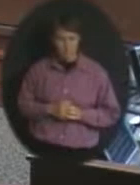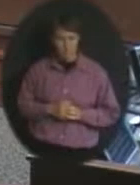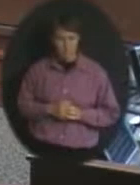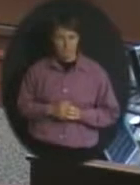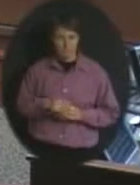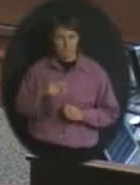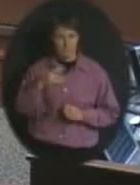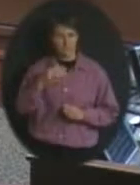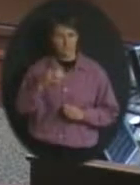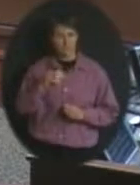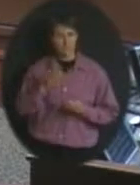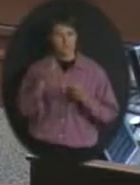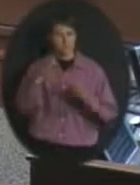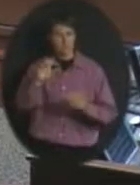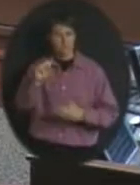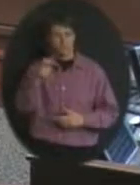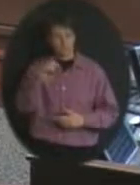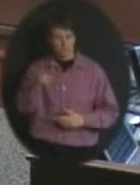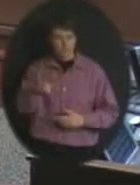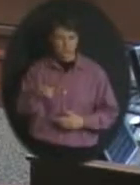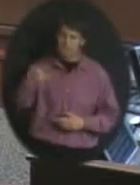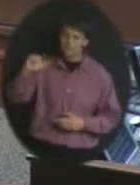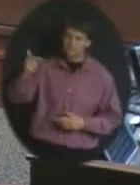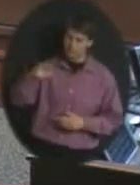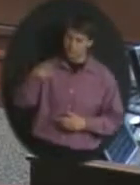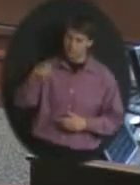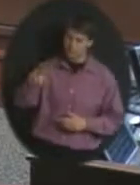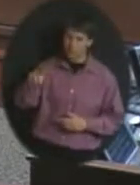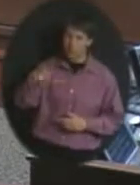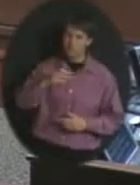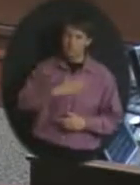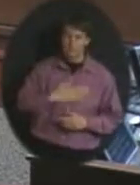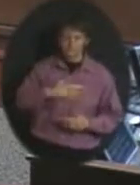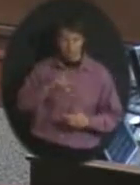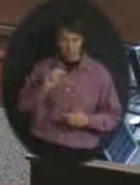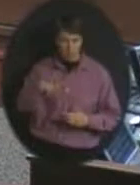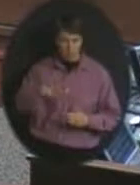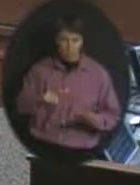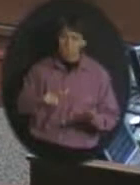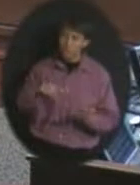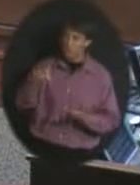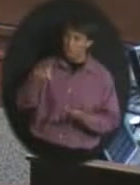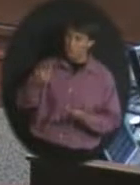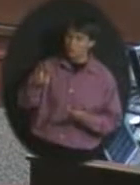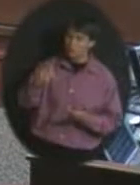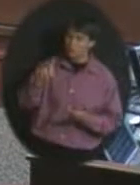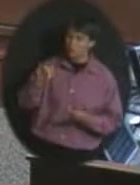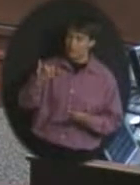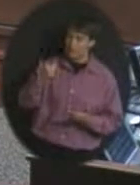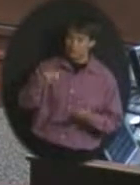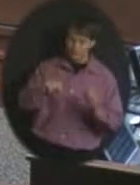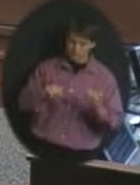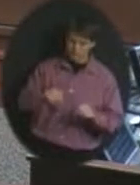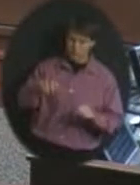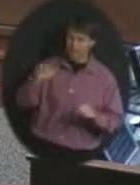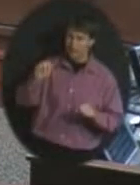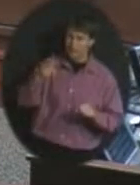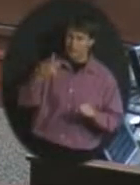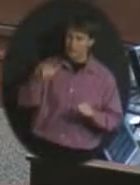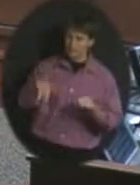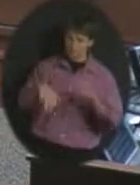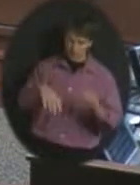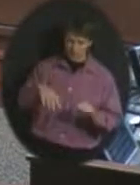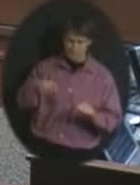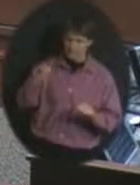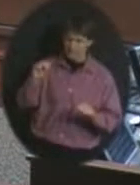Second. Ms. Hibbs, I have a motion by Mr. Scheer and a second by Mr. Poland. Would you call the roll, please? Dr. Daniels? Yes. Ms. Ashley? Yes. Mr.